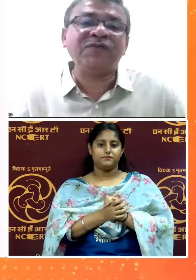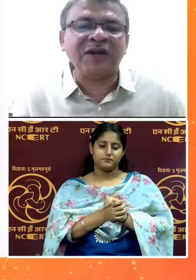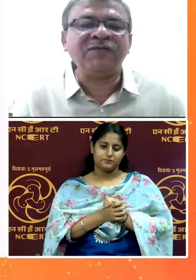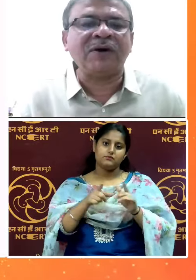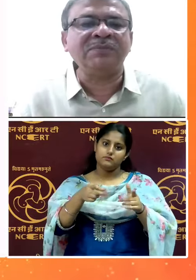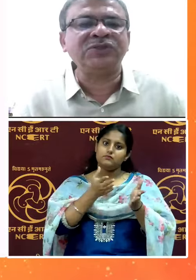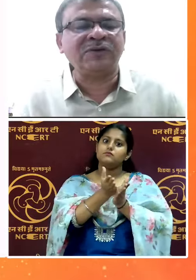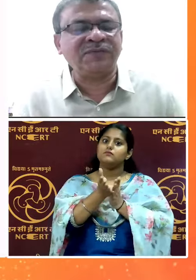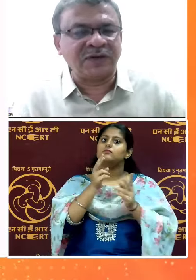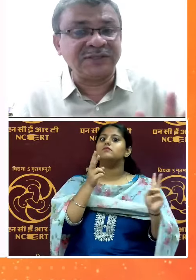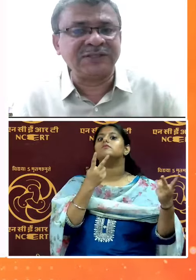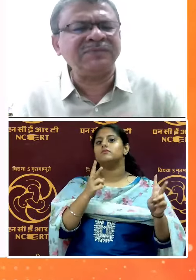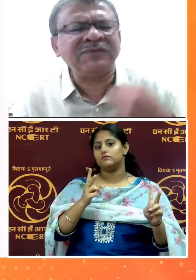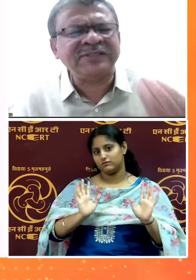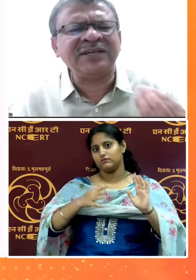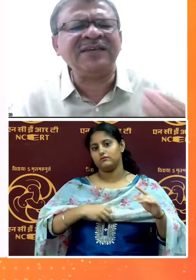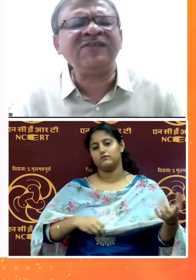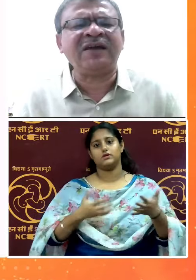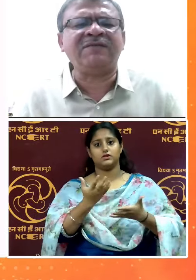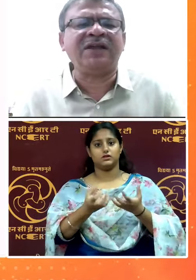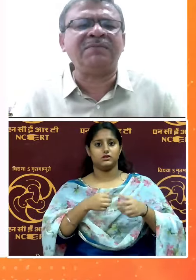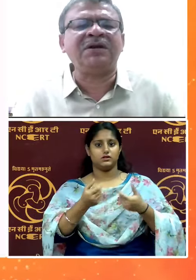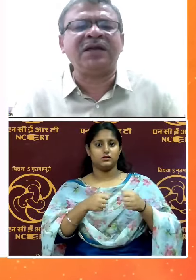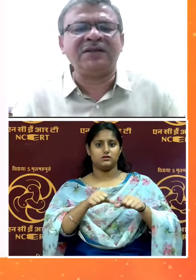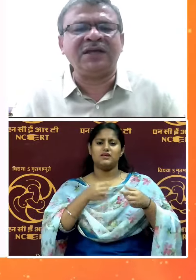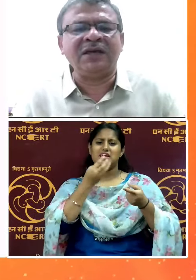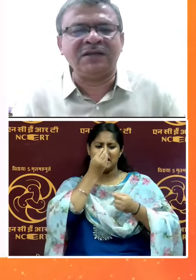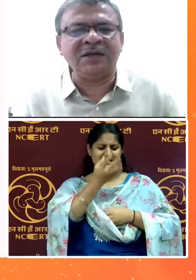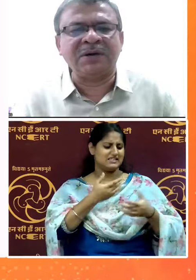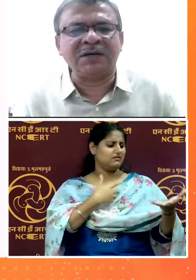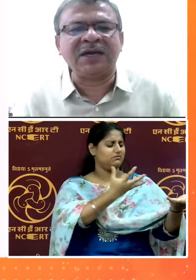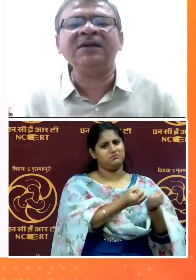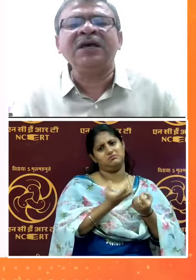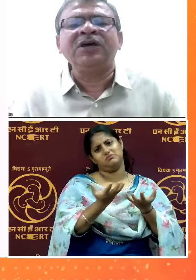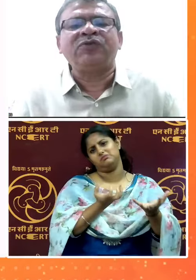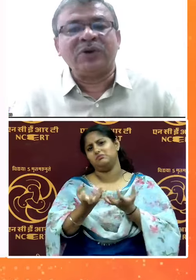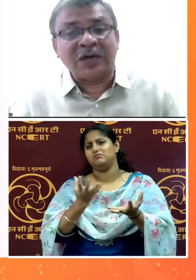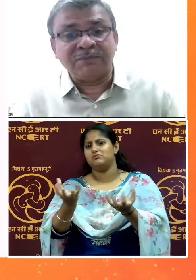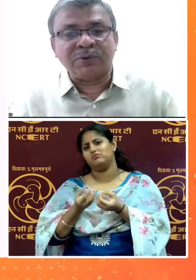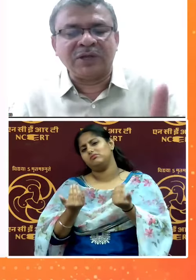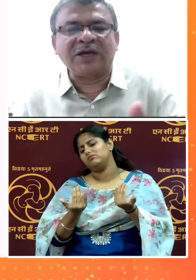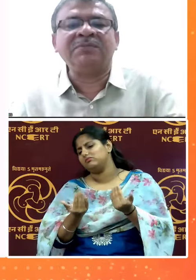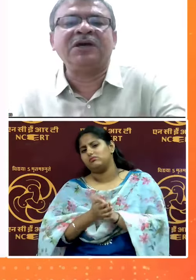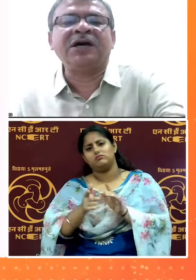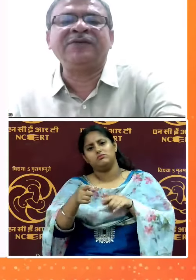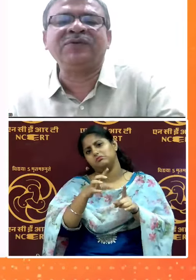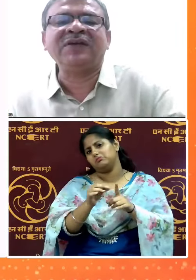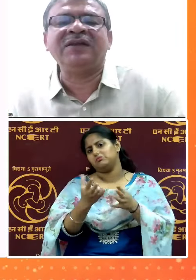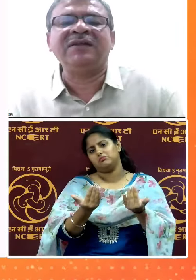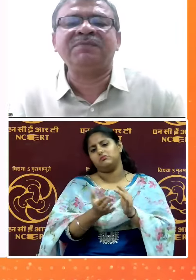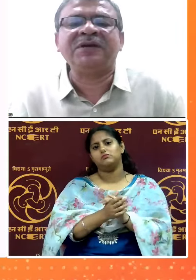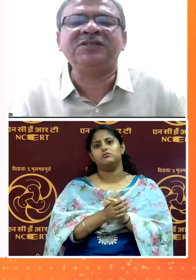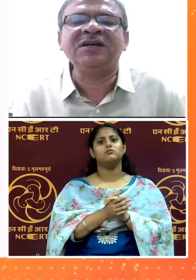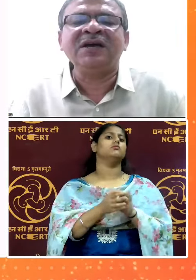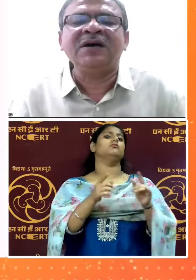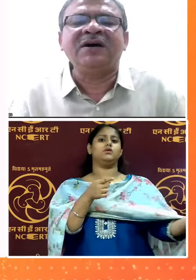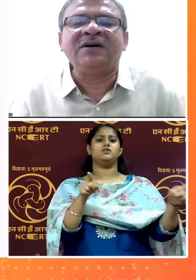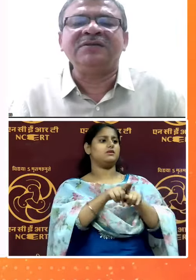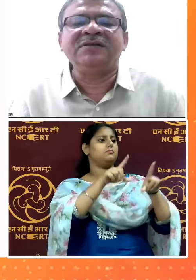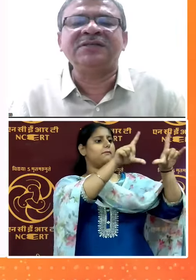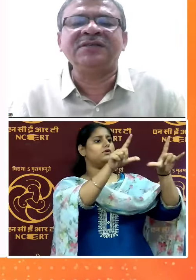are different forms of systems which are easily available in the market. So you can program, as you see in this